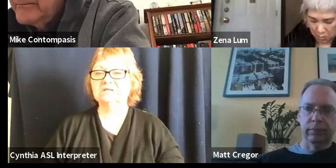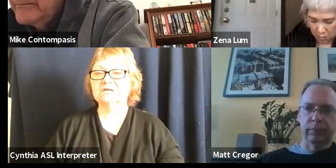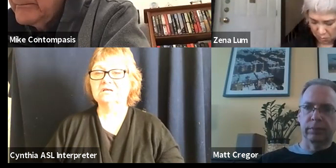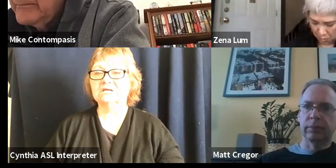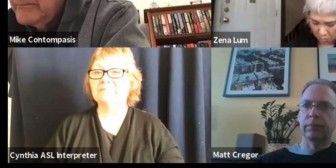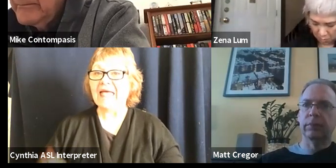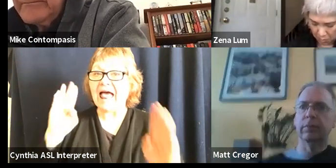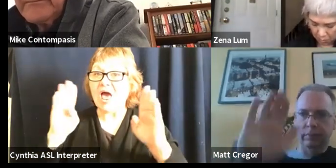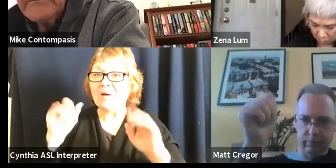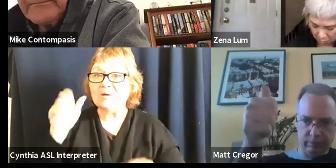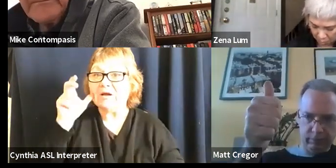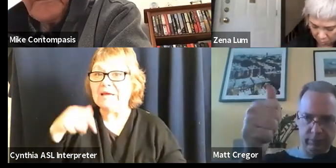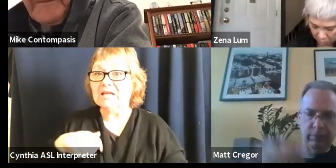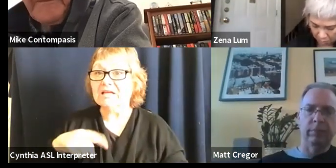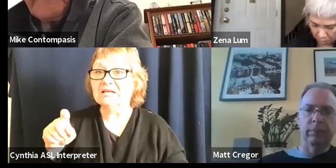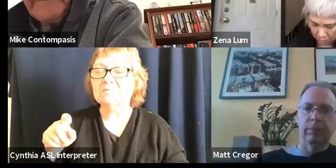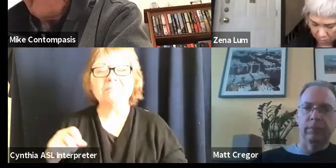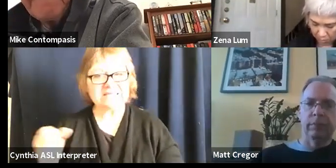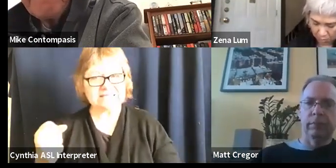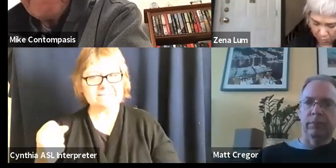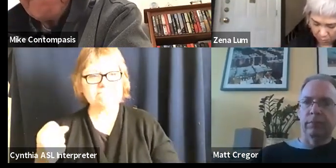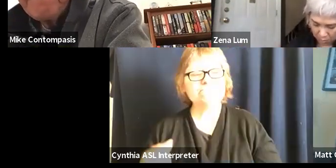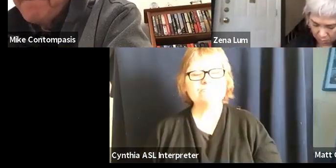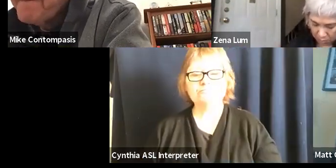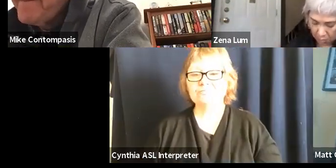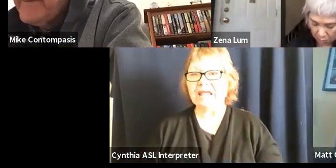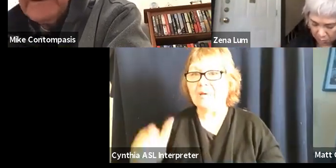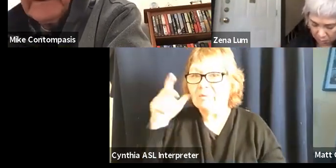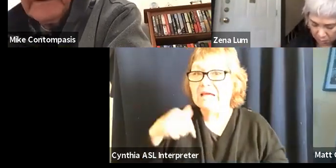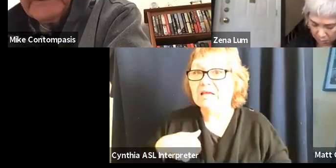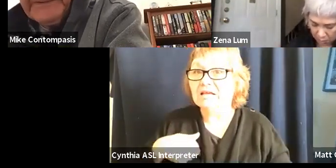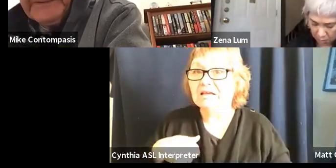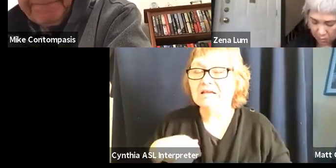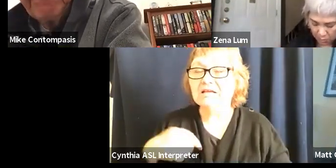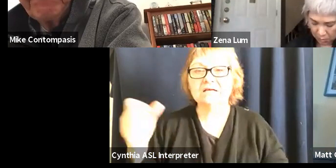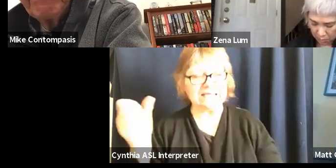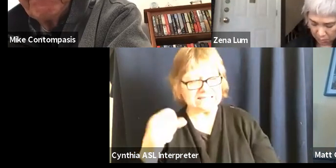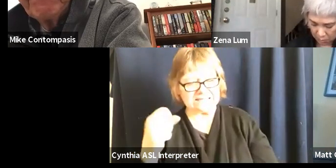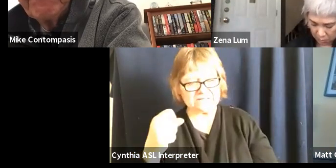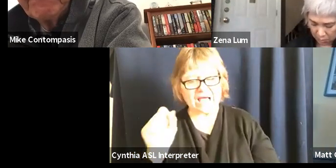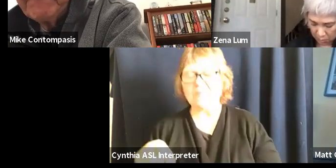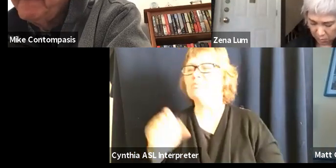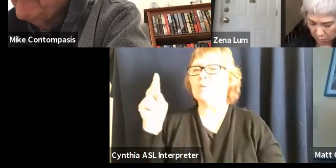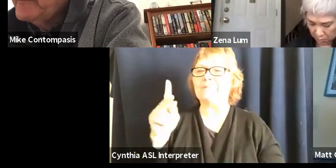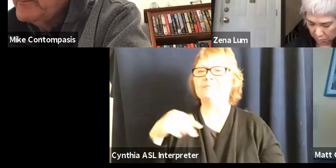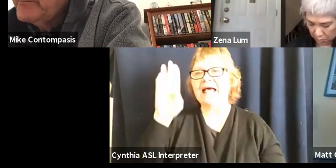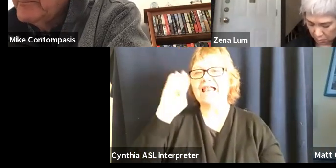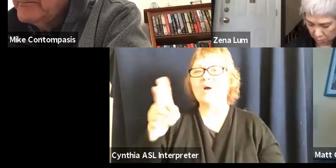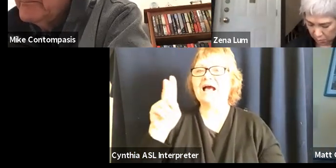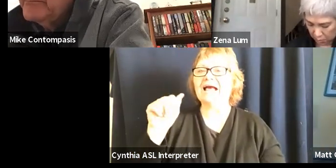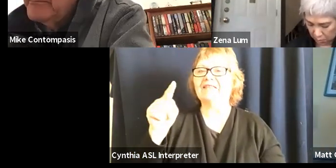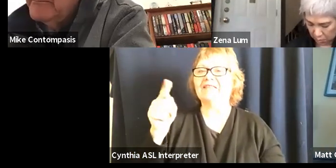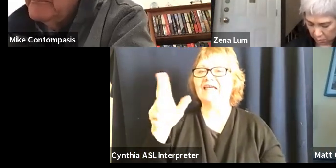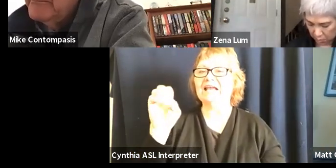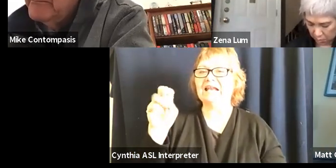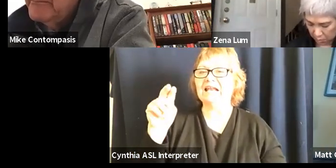Hello, can you hear me? Yes, we can hear you. Can you hear me? Yes, we can hear you. Oh, okay. Hi, my name is Kathleen Adams.